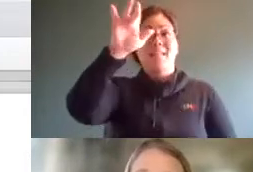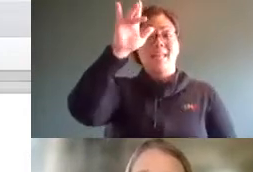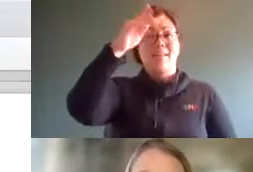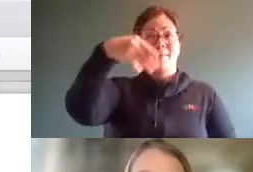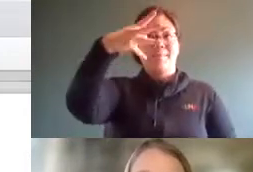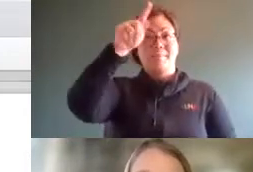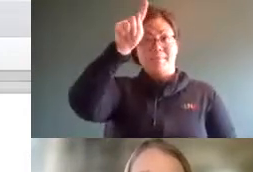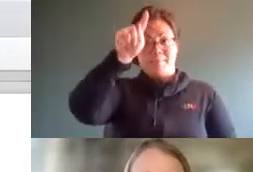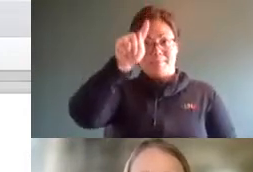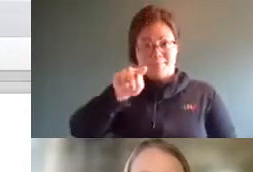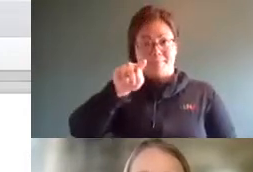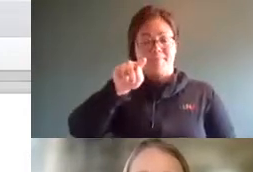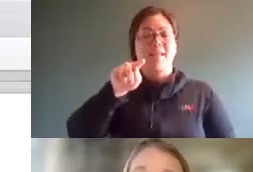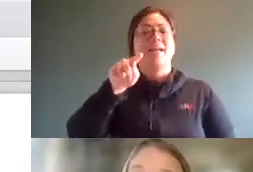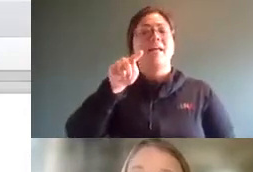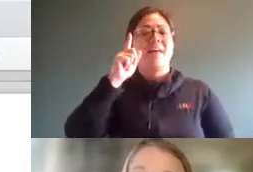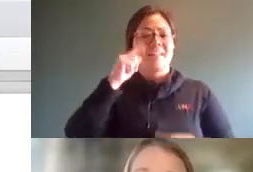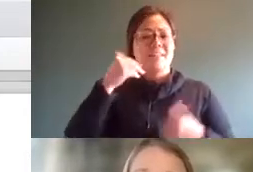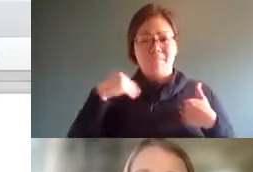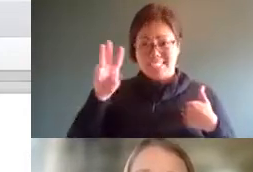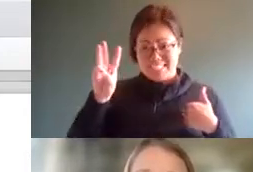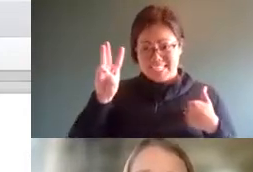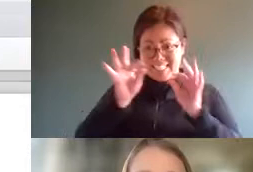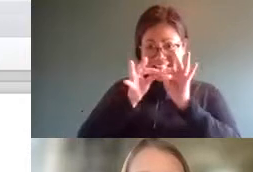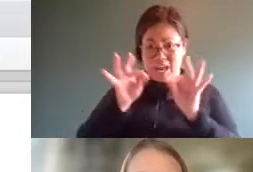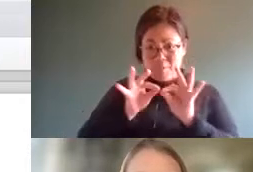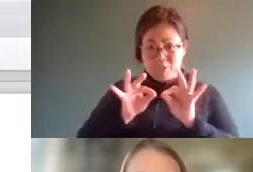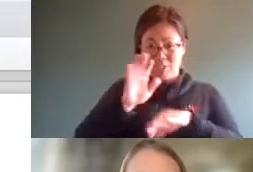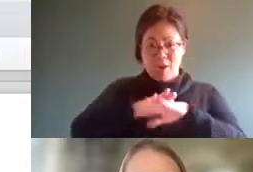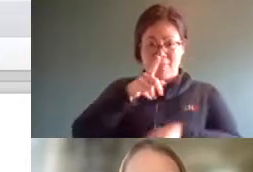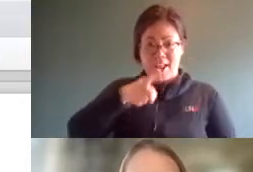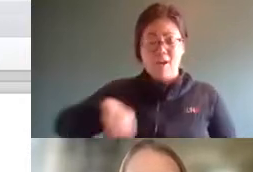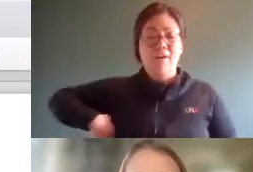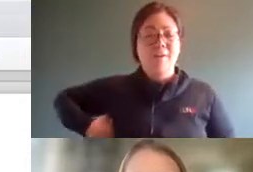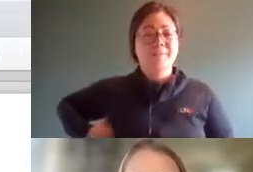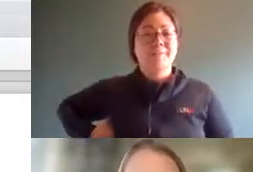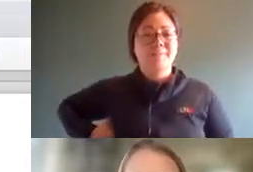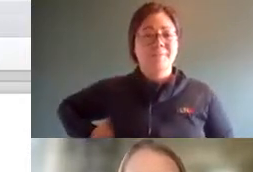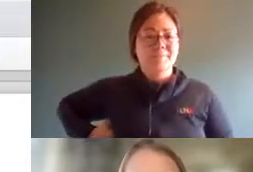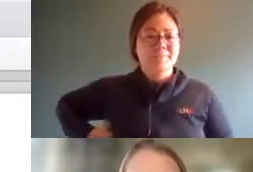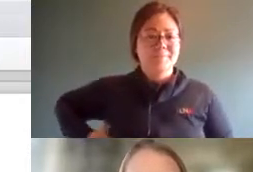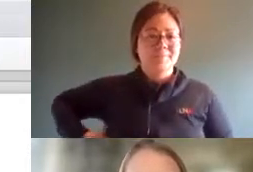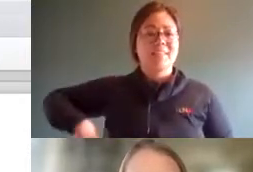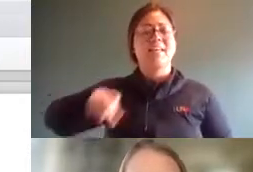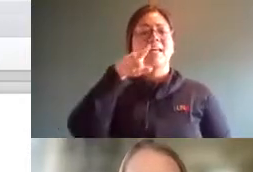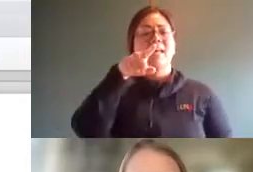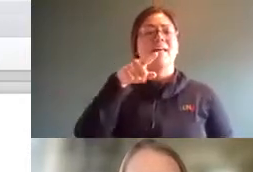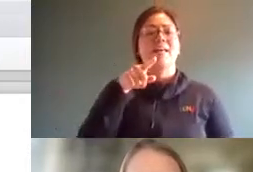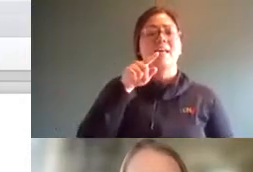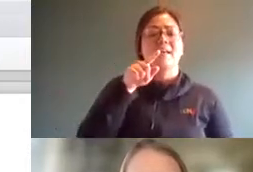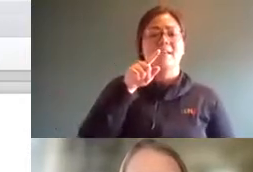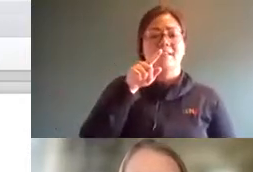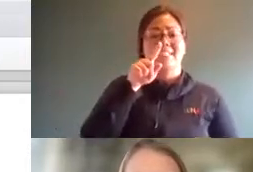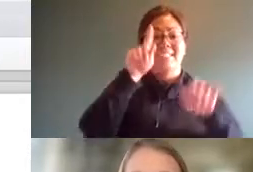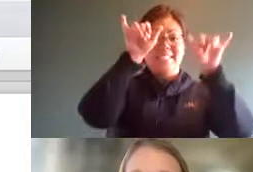you a drop-down menu, and I believe there's 6 languages listed there. Here I've shown a screenshot of this exact